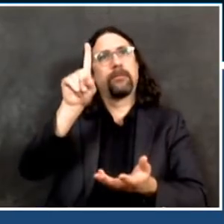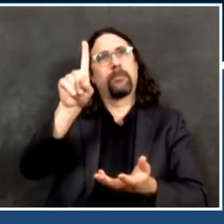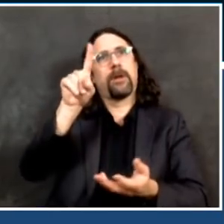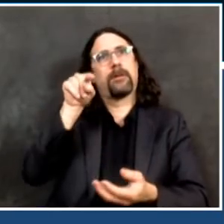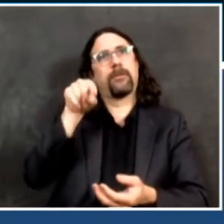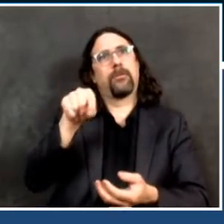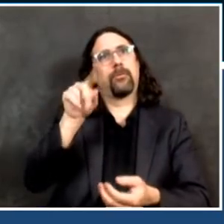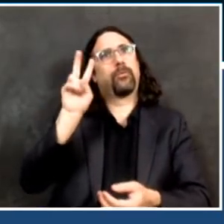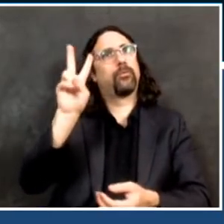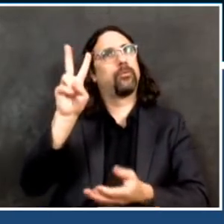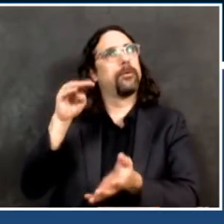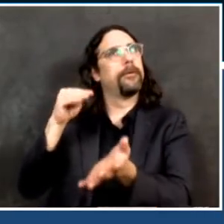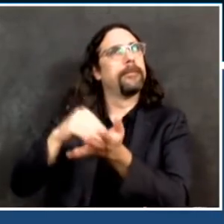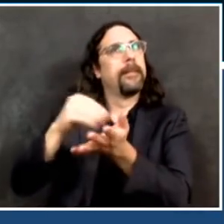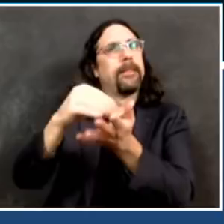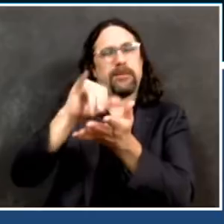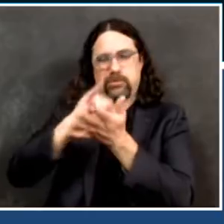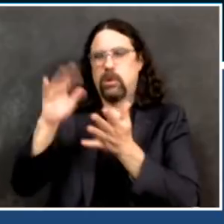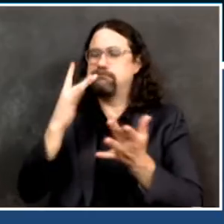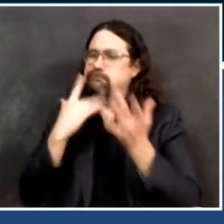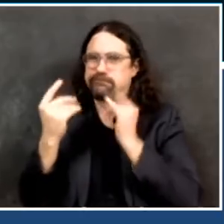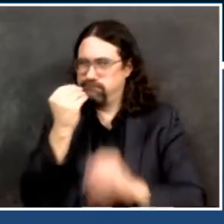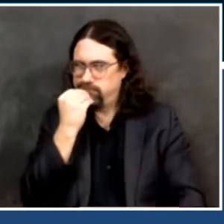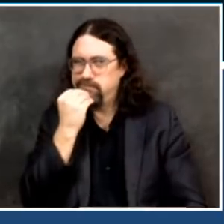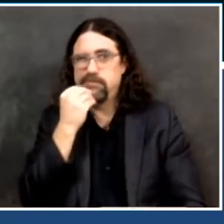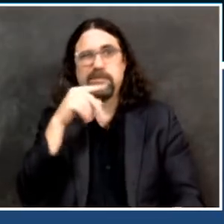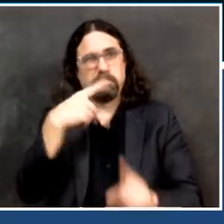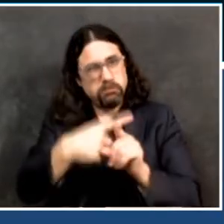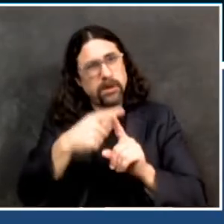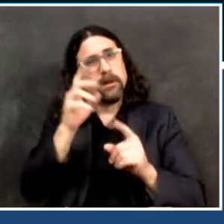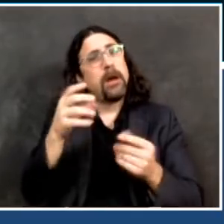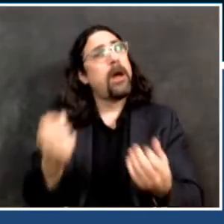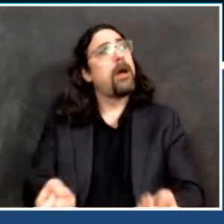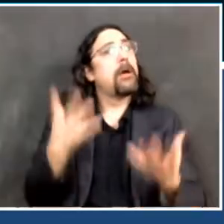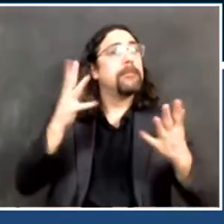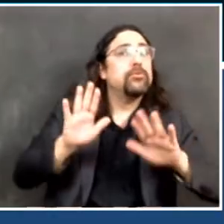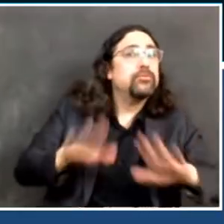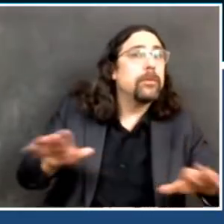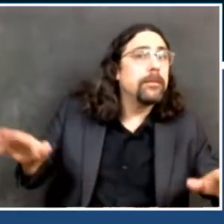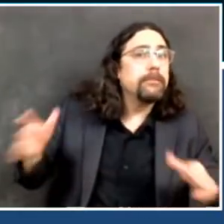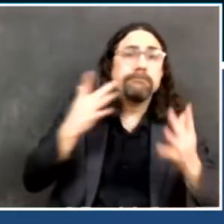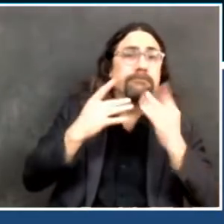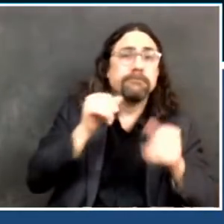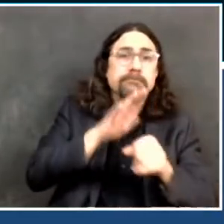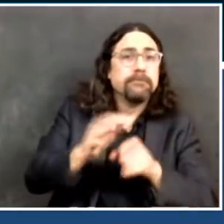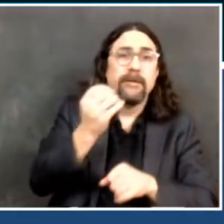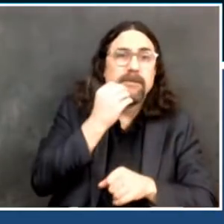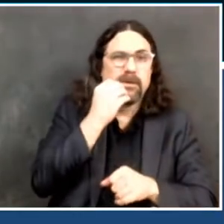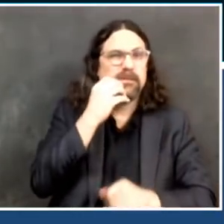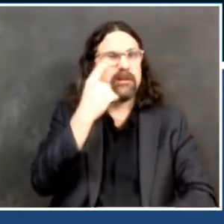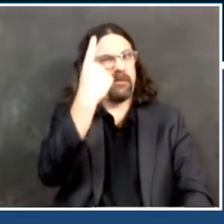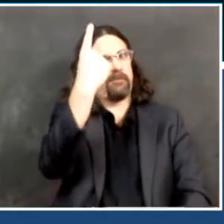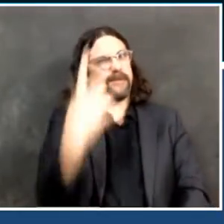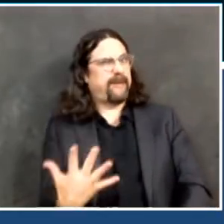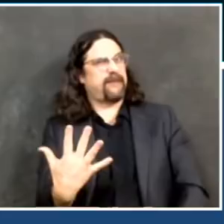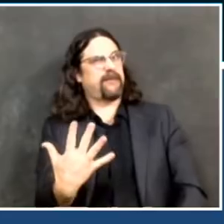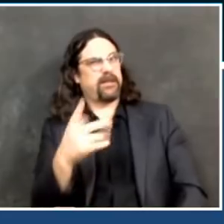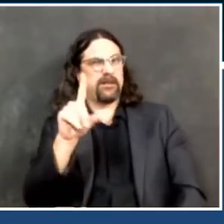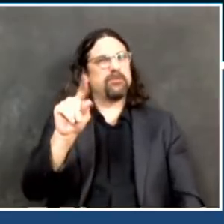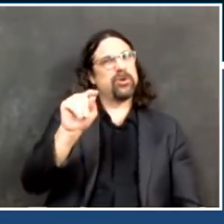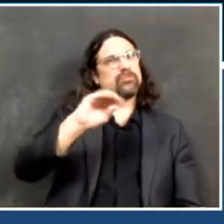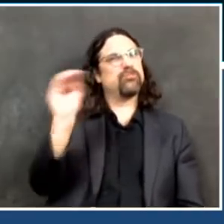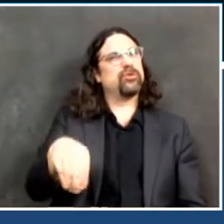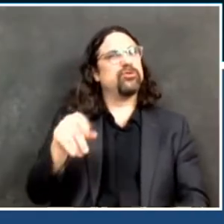This crisis is now adding to that number of people who are food insecure every day, because literally people are running out of money every single